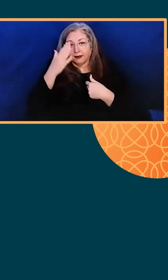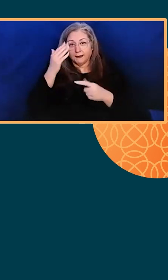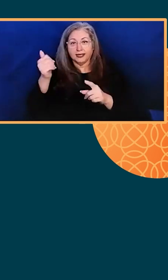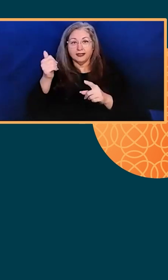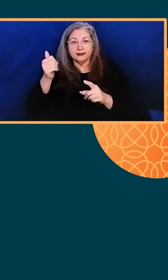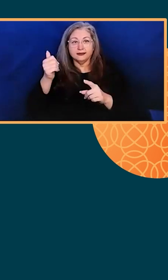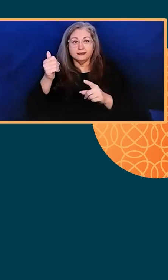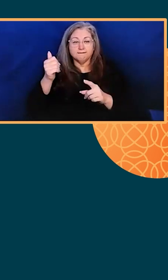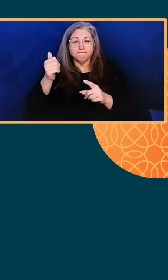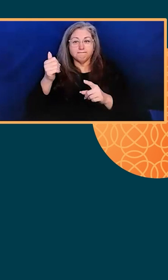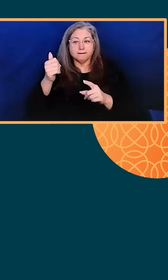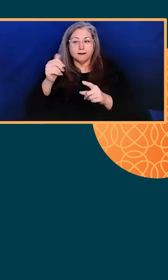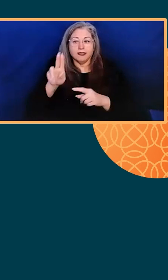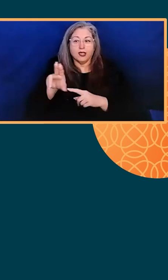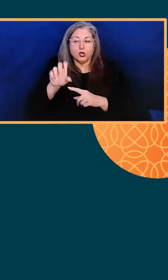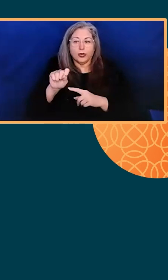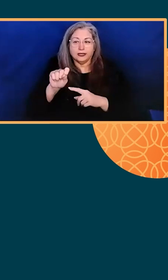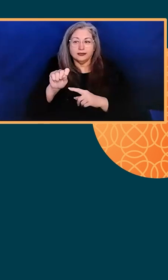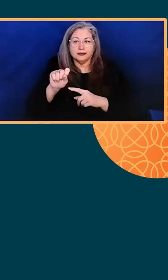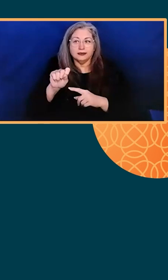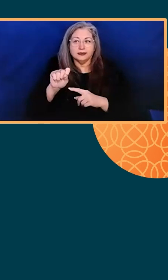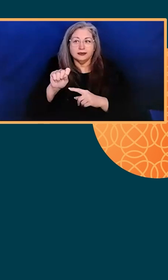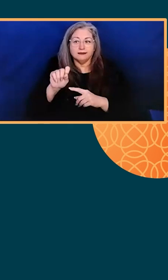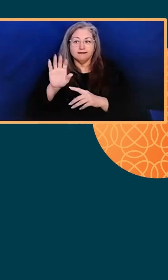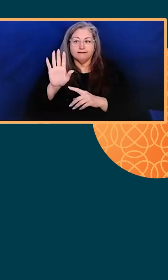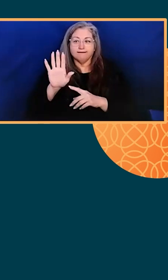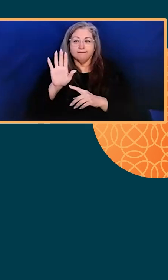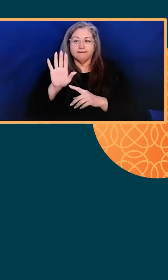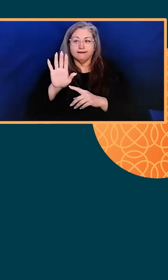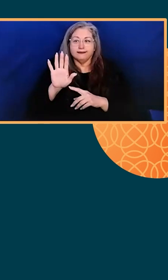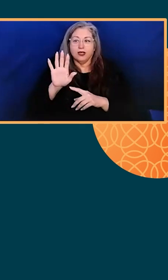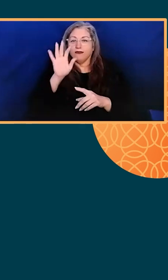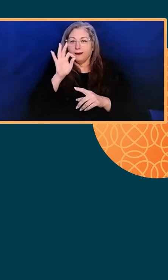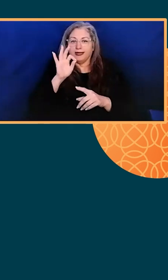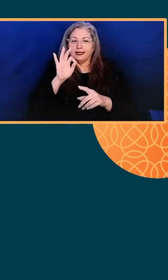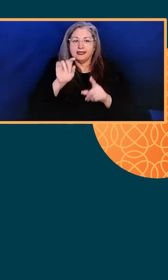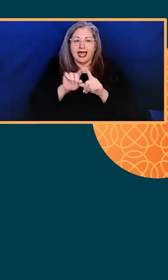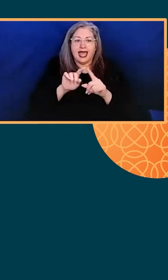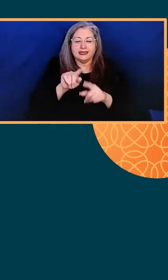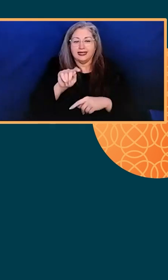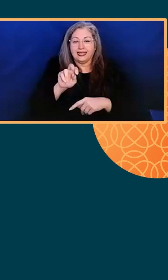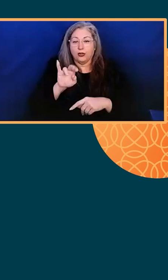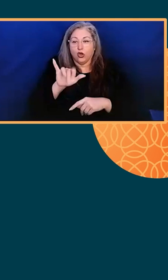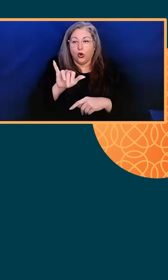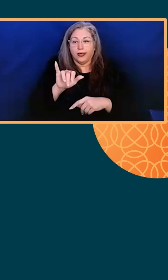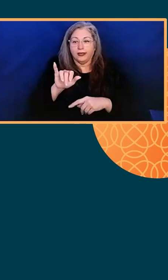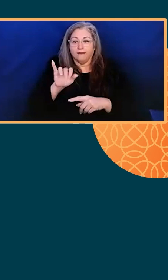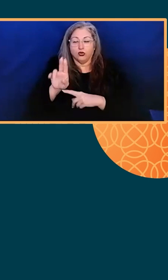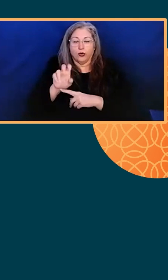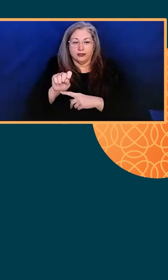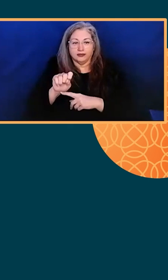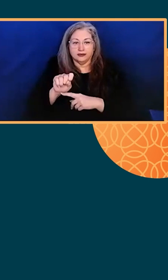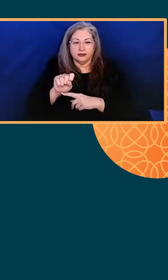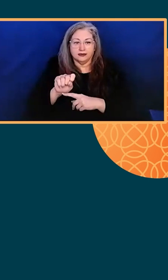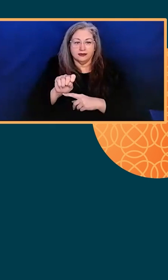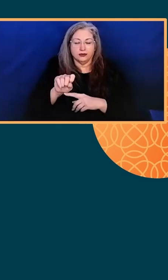of the United States, the Philippines being a territory of the United States,